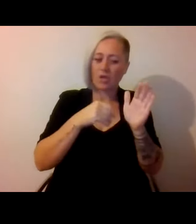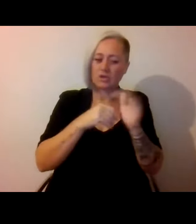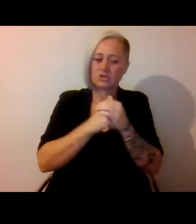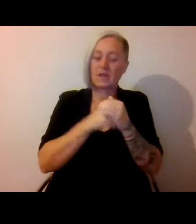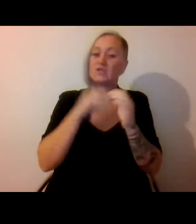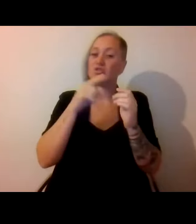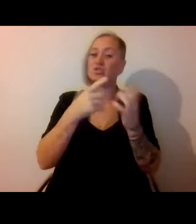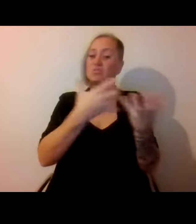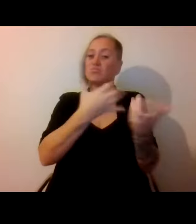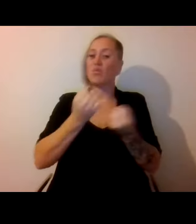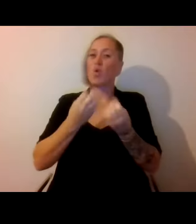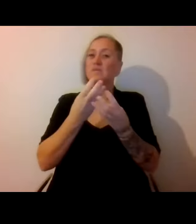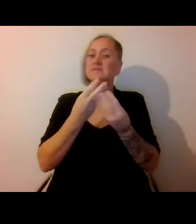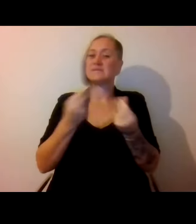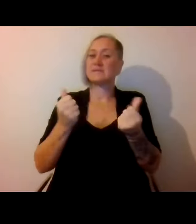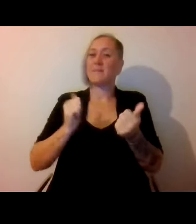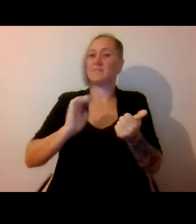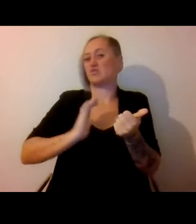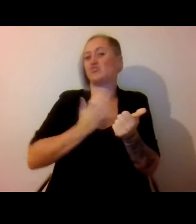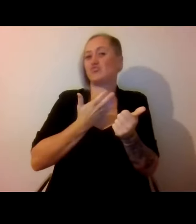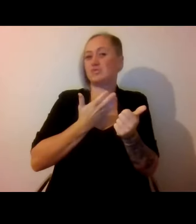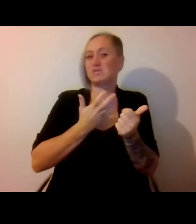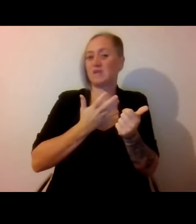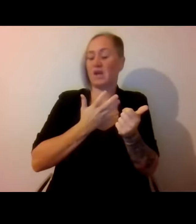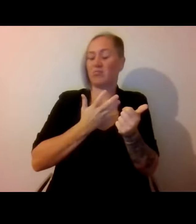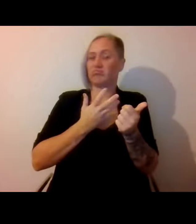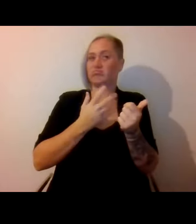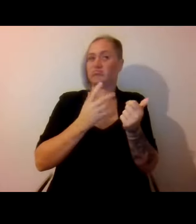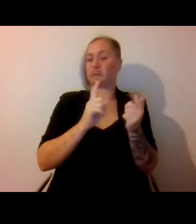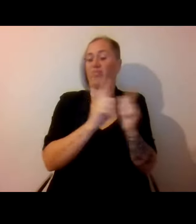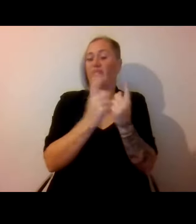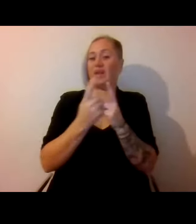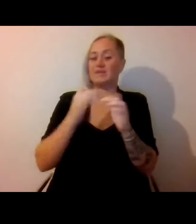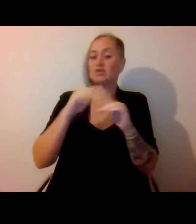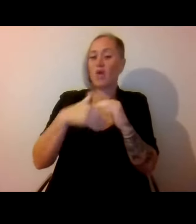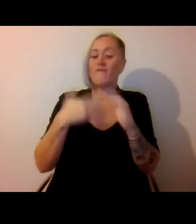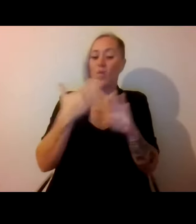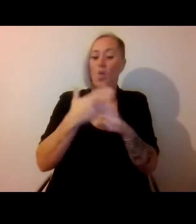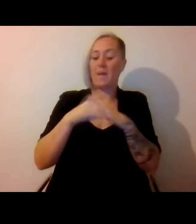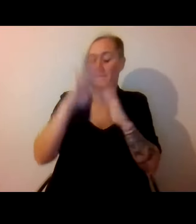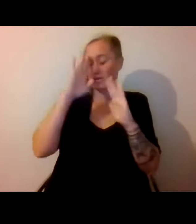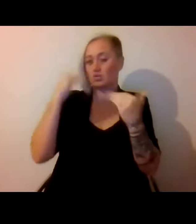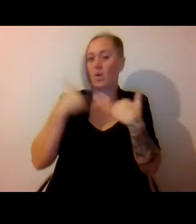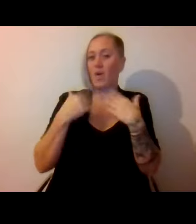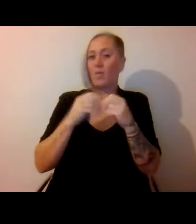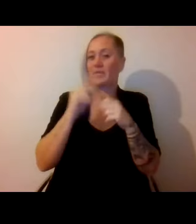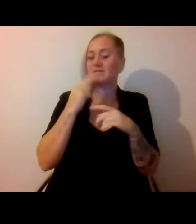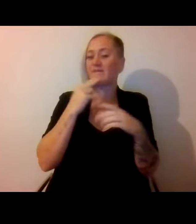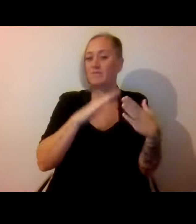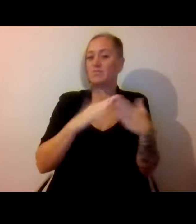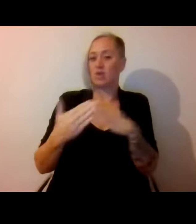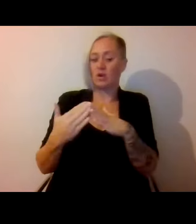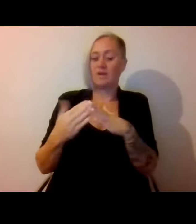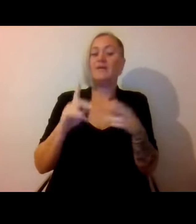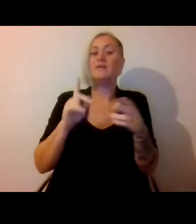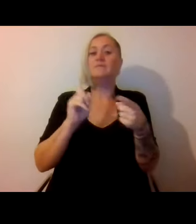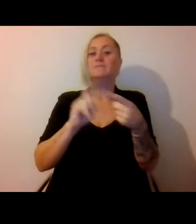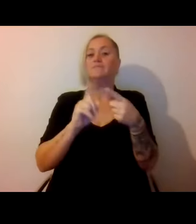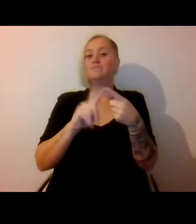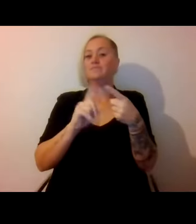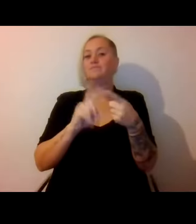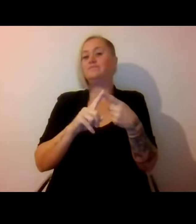into significant barriers regarding mental health in the deaf community. So there's a few things. First one is